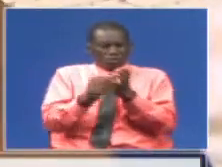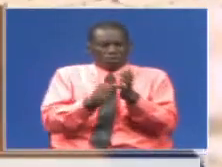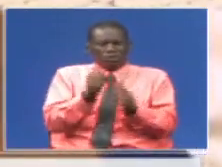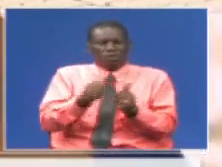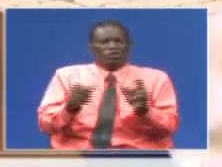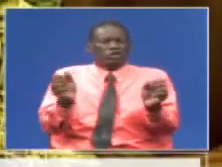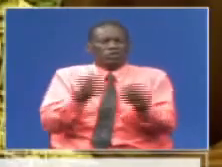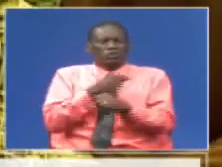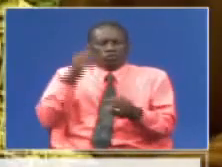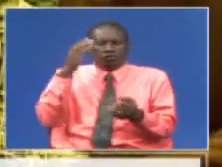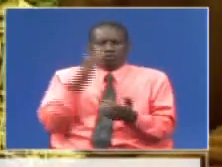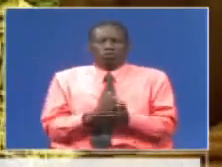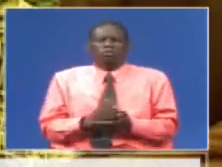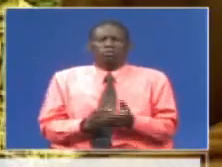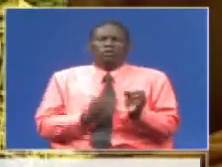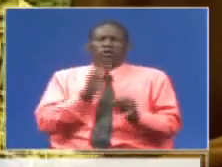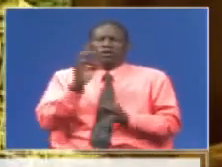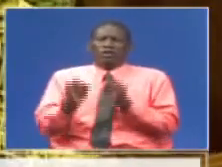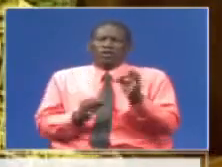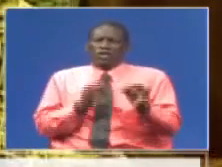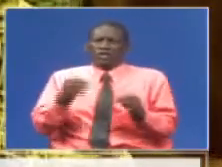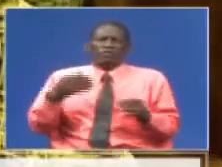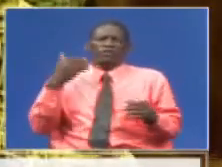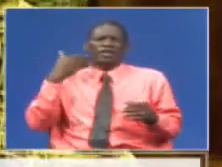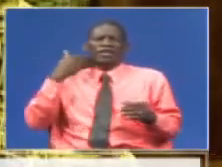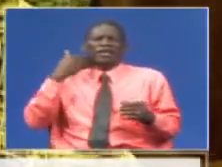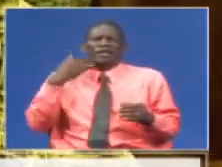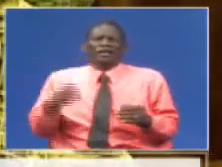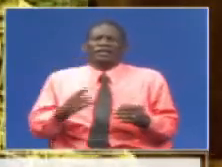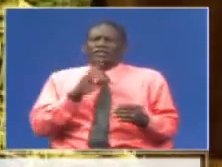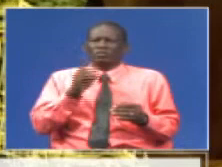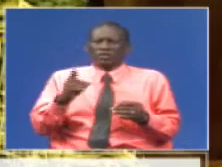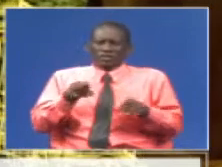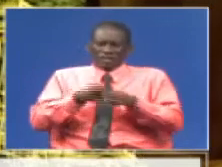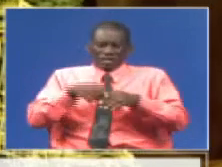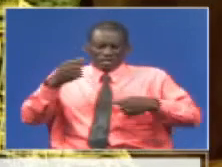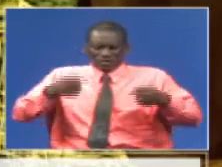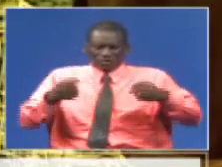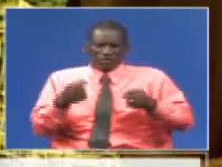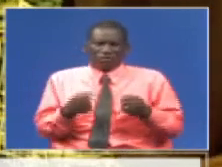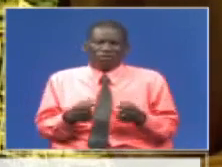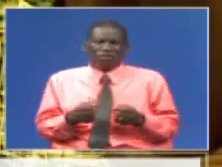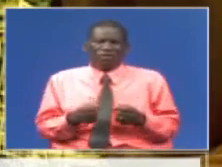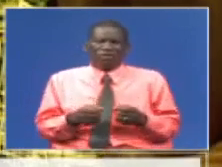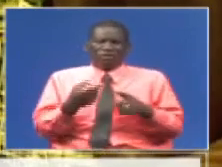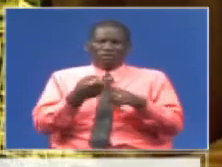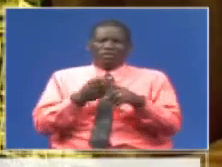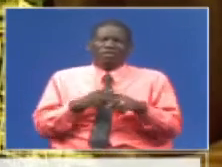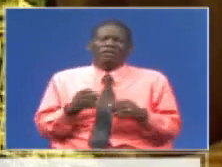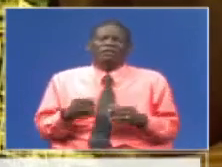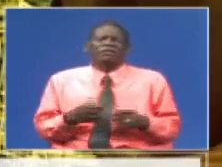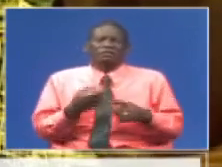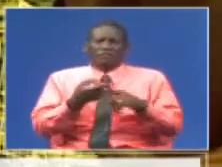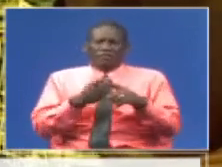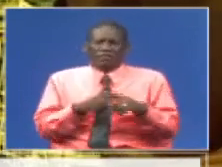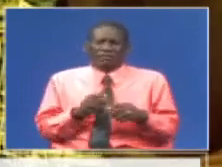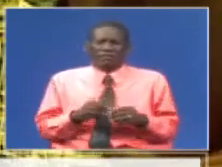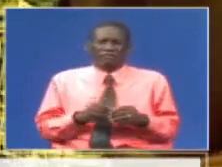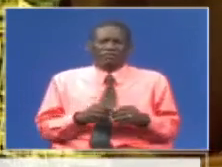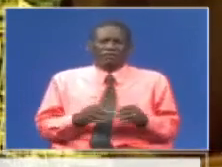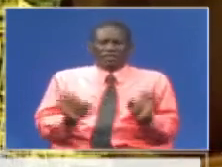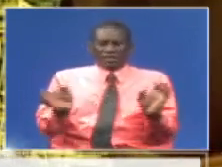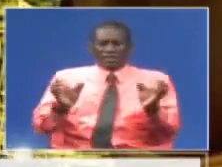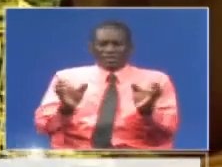out. If hatred is a car, then you know, then